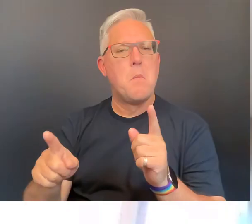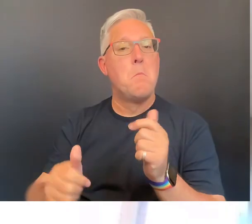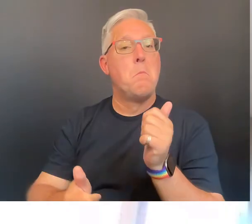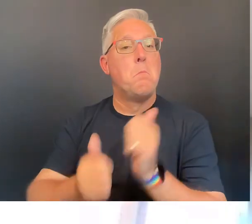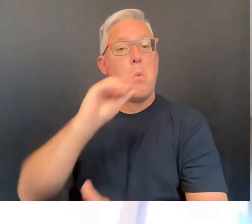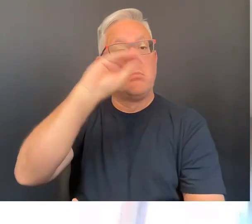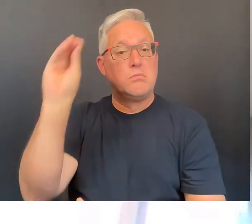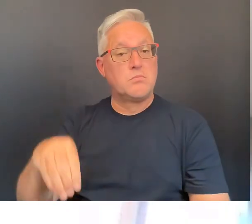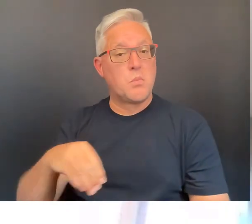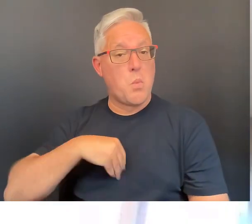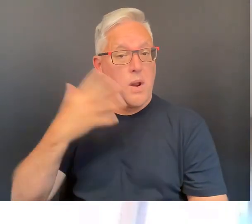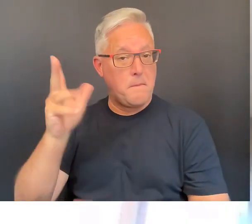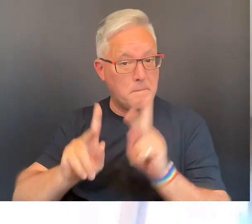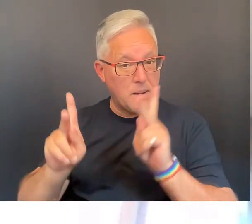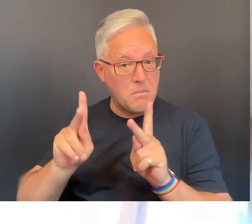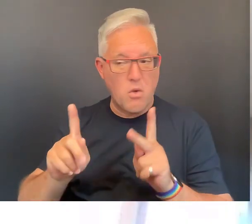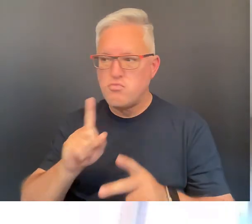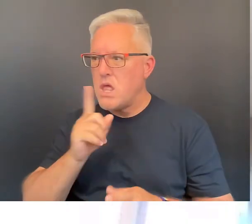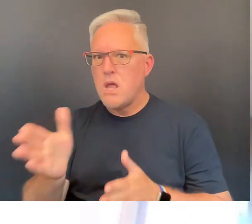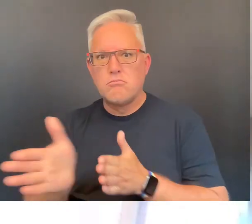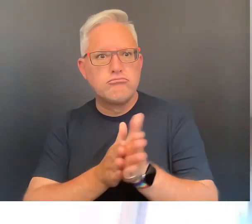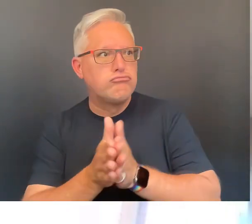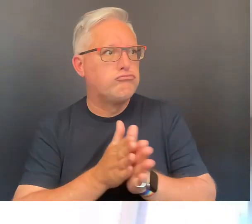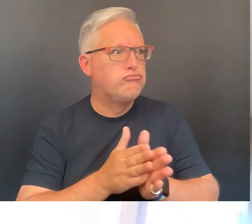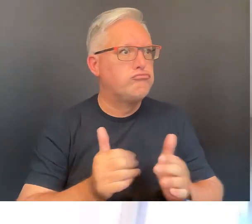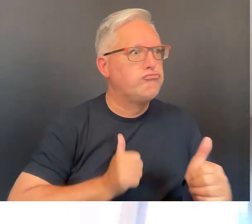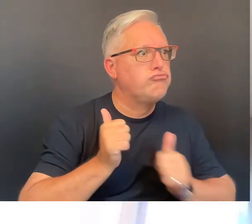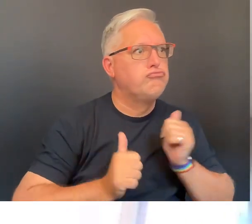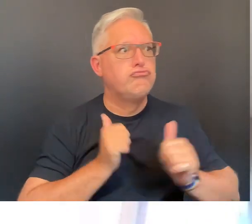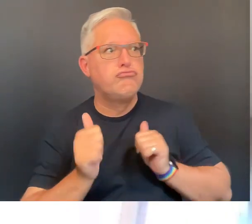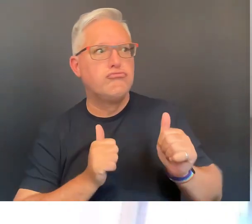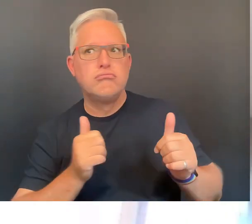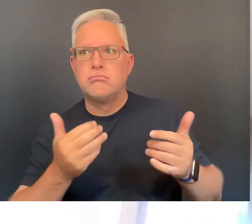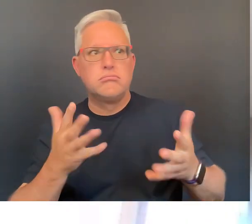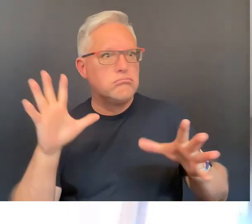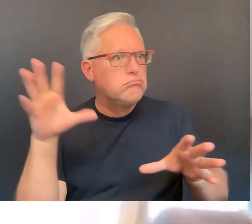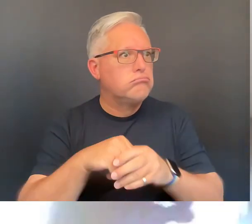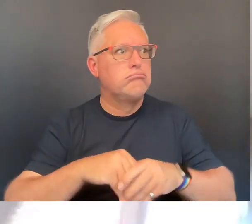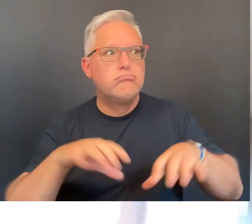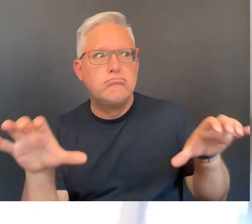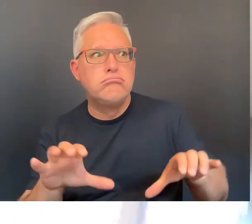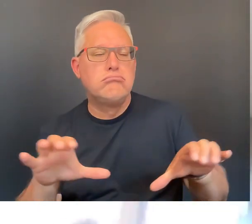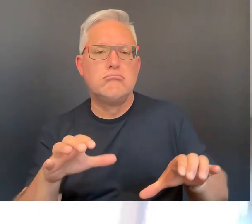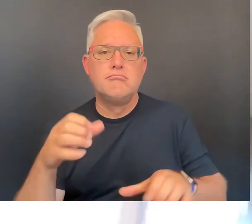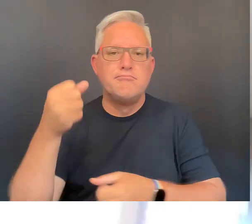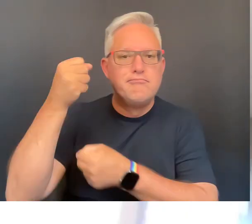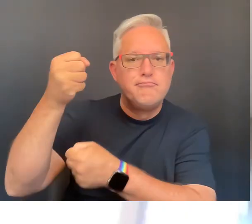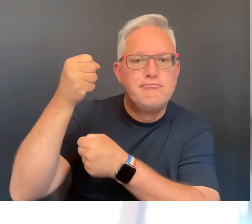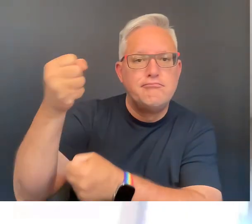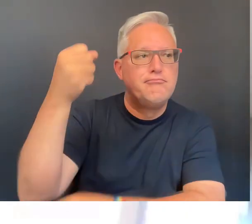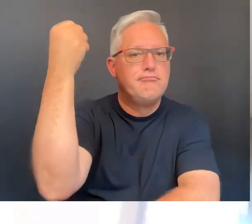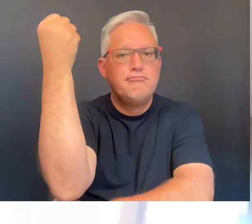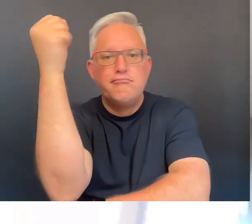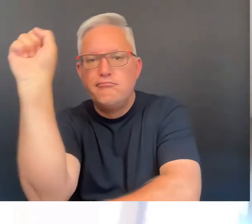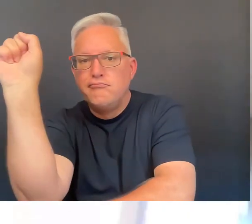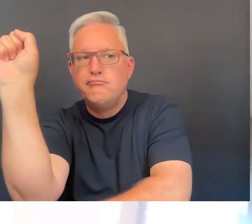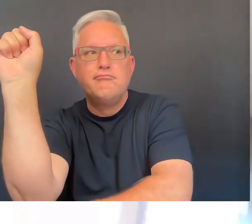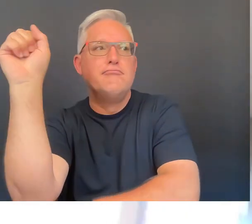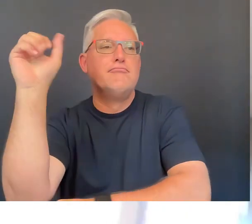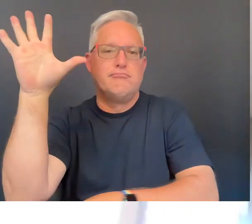so wonderfully stepping up and present with each other, doing demonstration